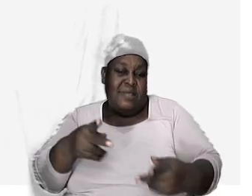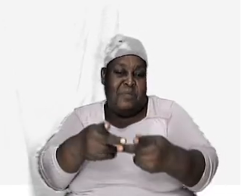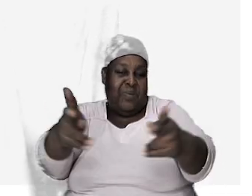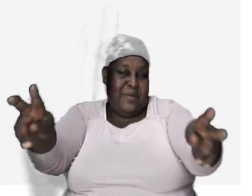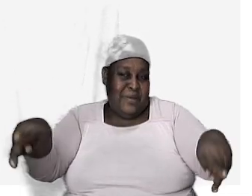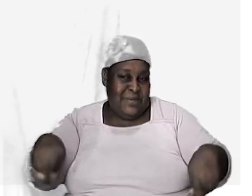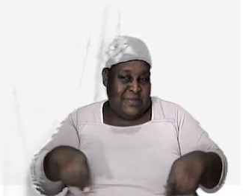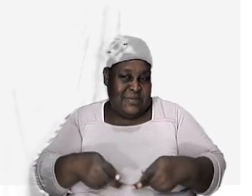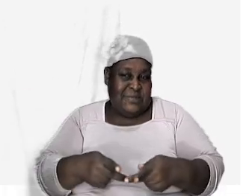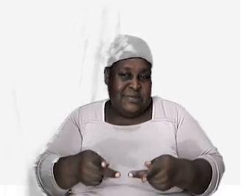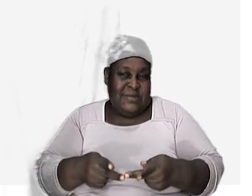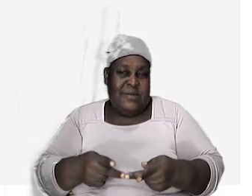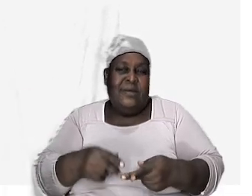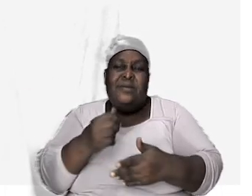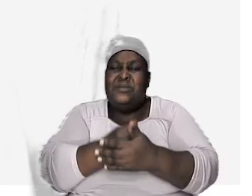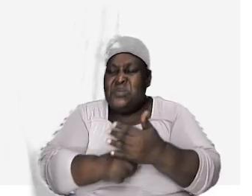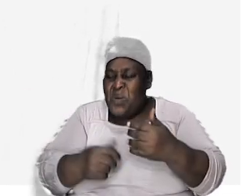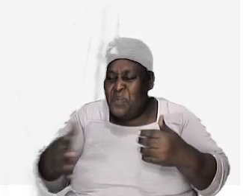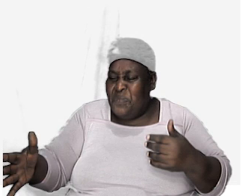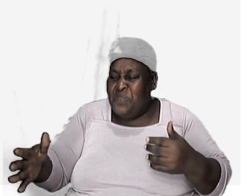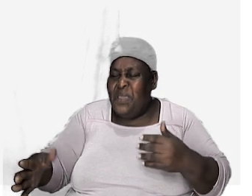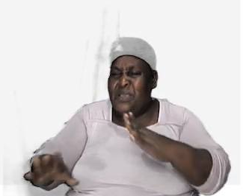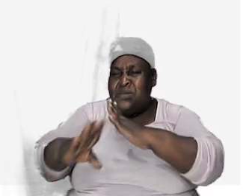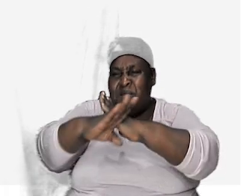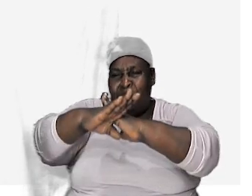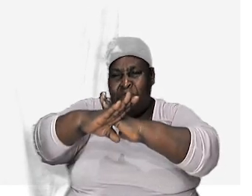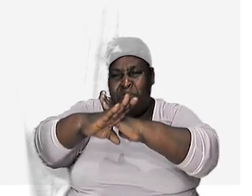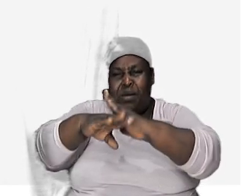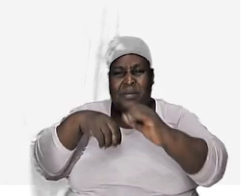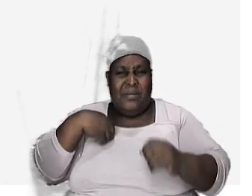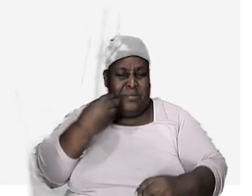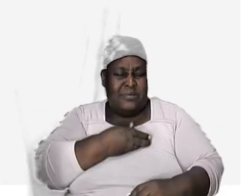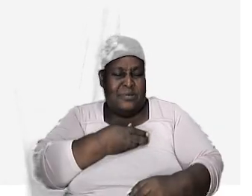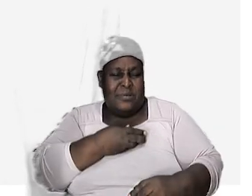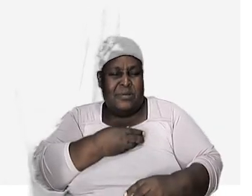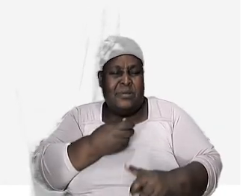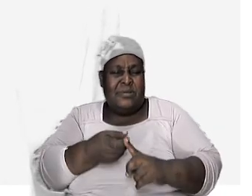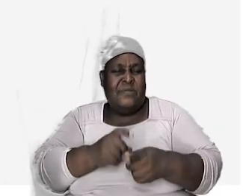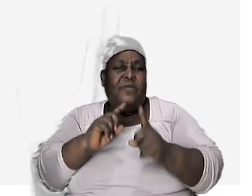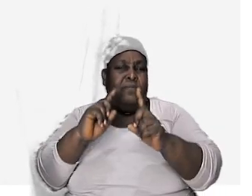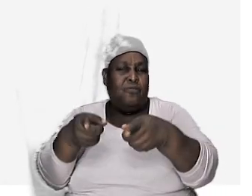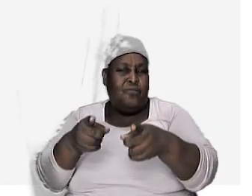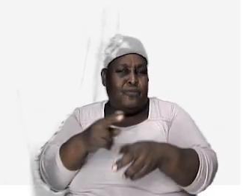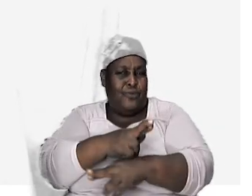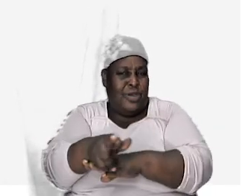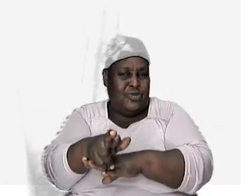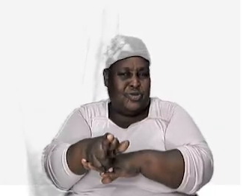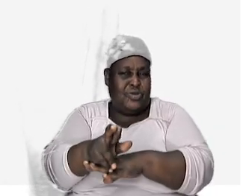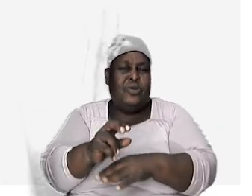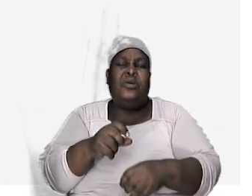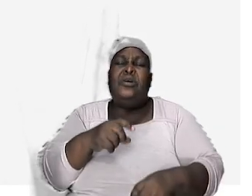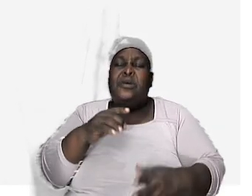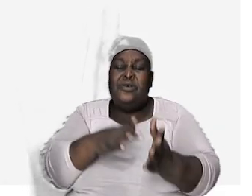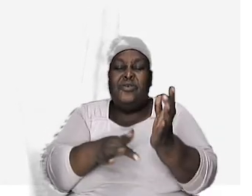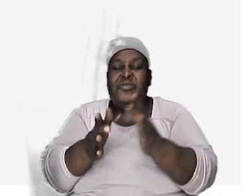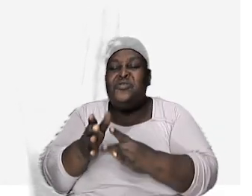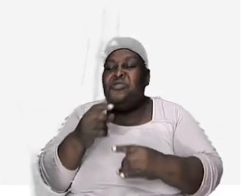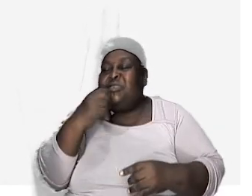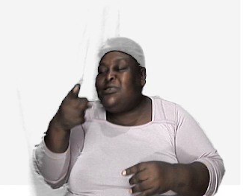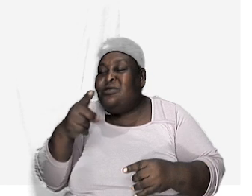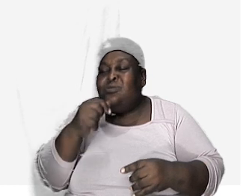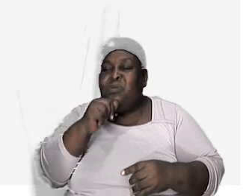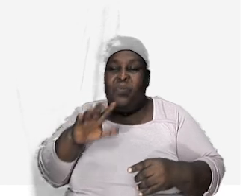where something is blocking us from getting there. So Jesus said to the woman, go call your